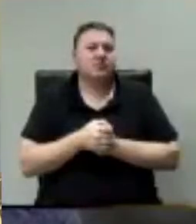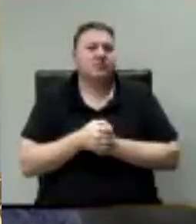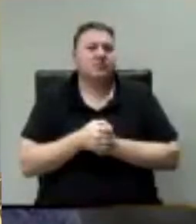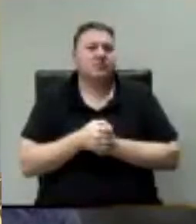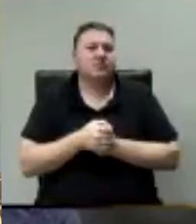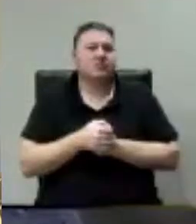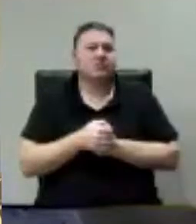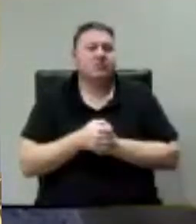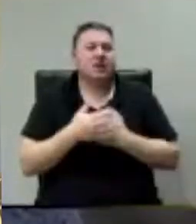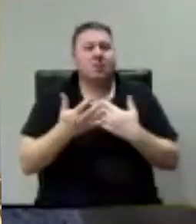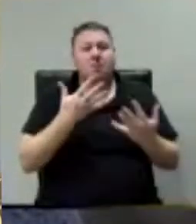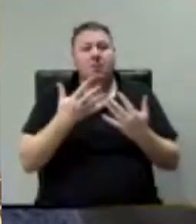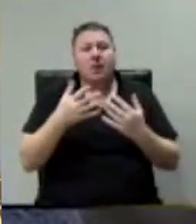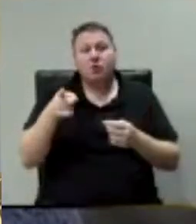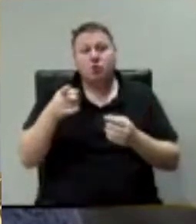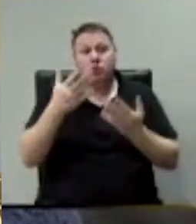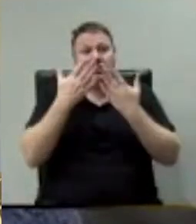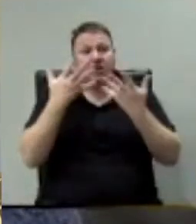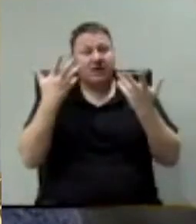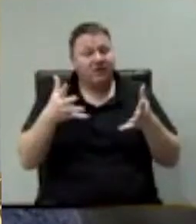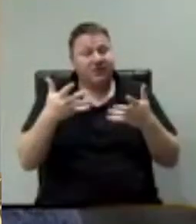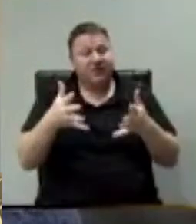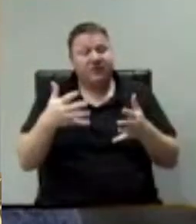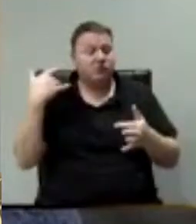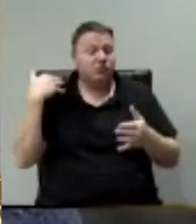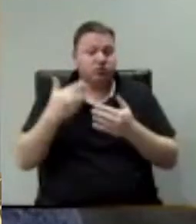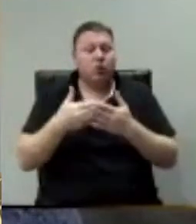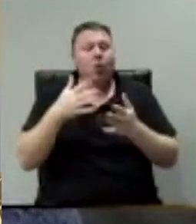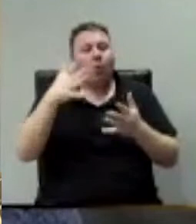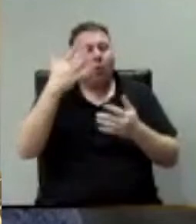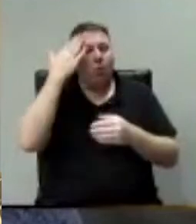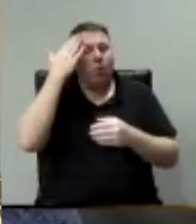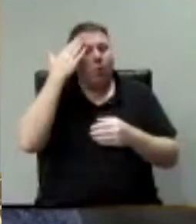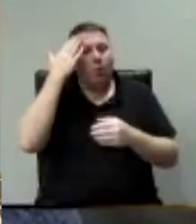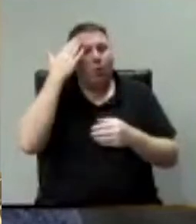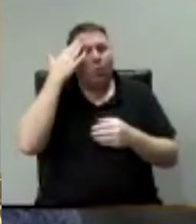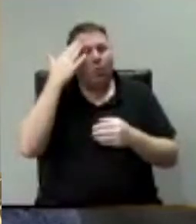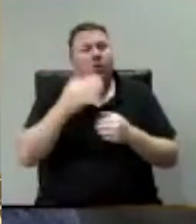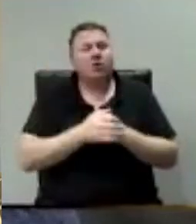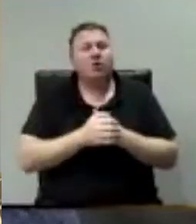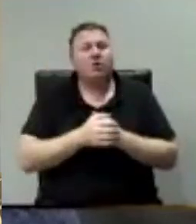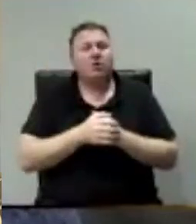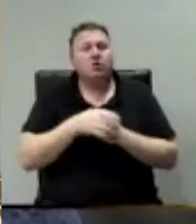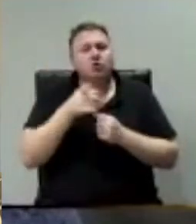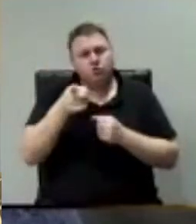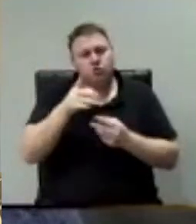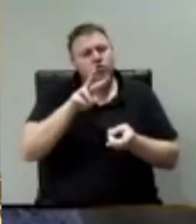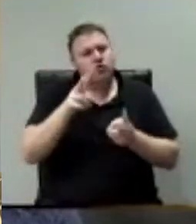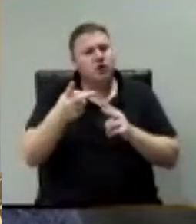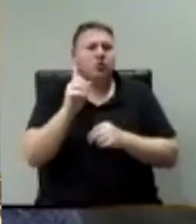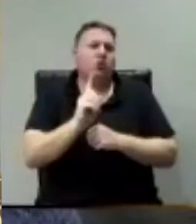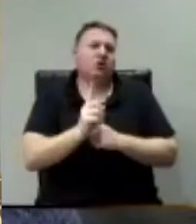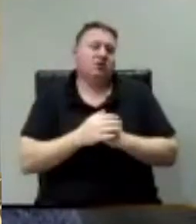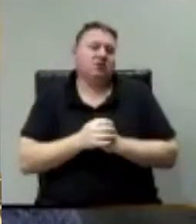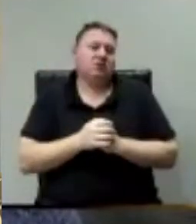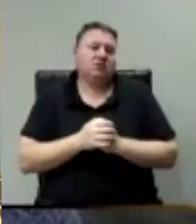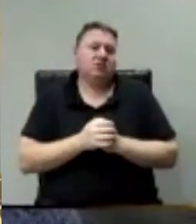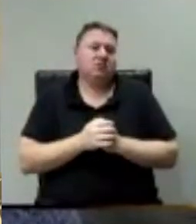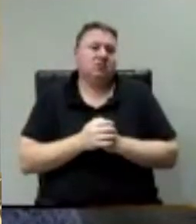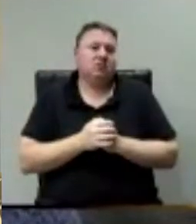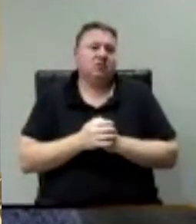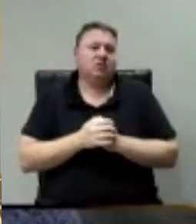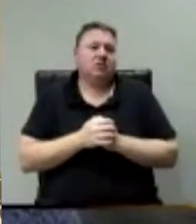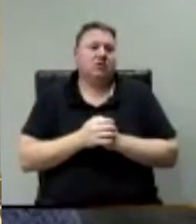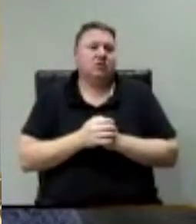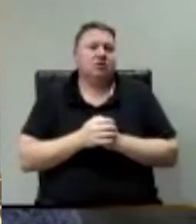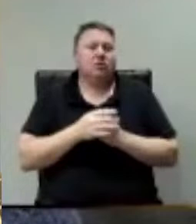The one that you have studied, you have more information about. What will you change? What is it